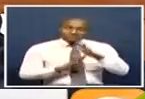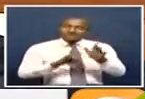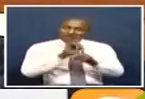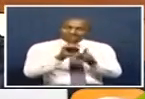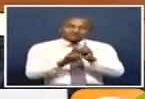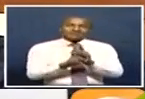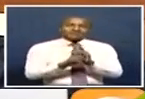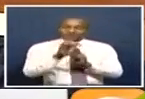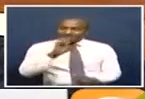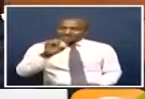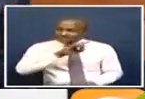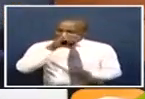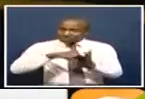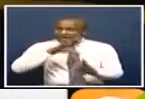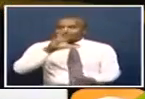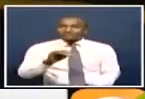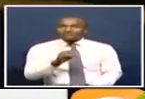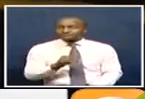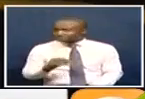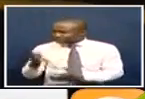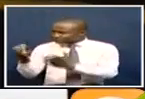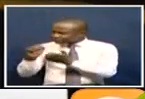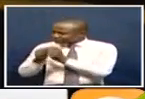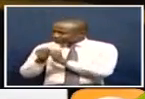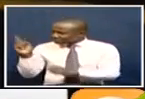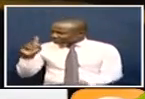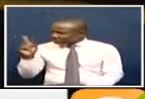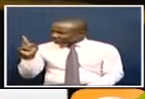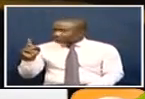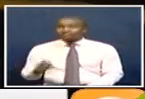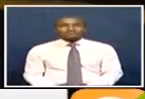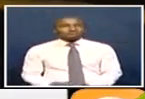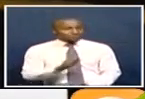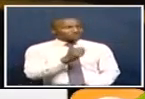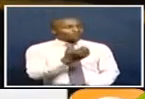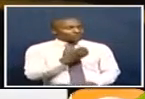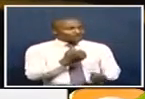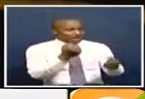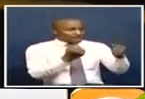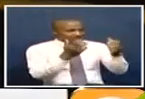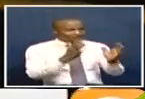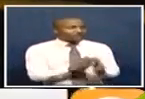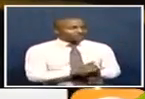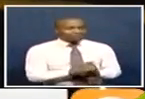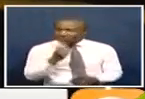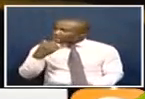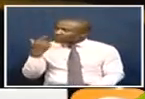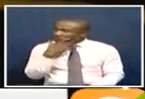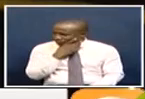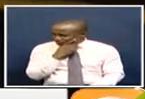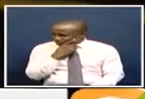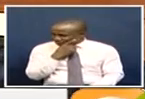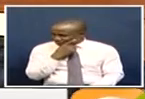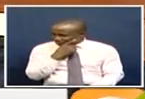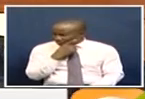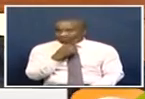in Eastern Central Africa. So you're saying we need a change in Nairobi? A driver. A driver? Yeah. Who's the driver? You